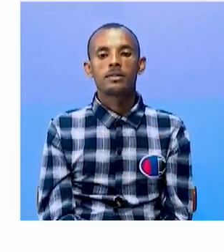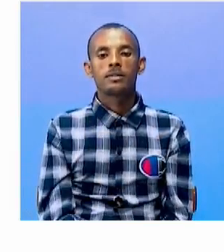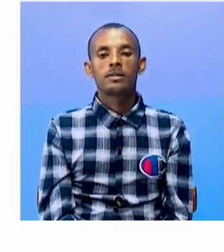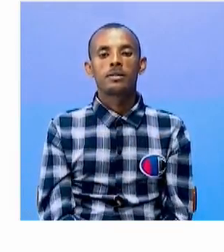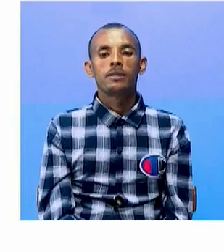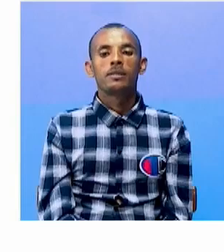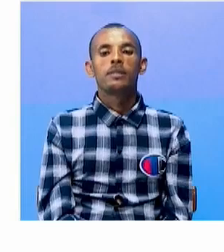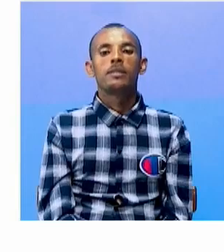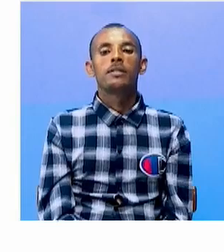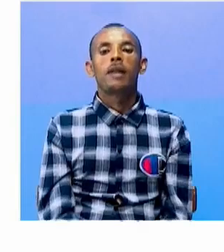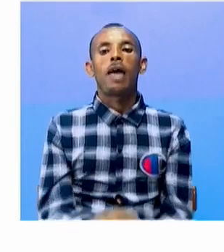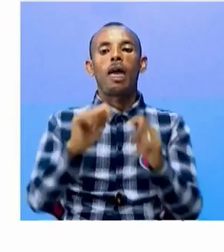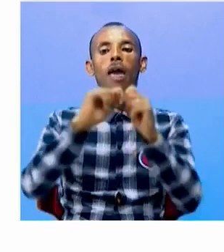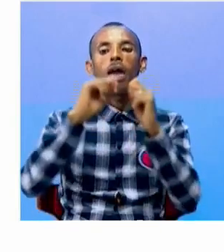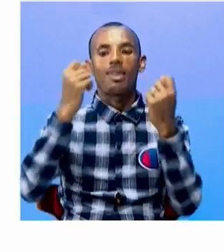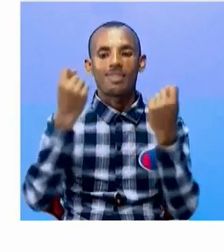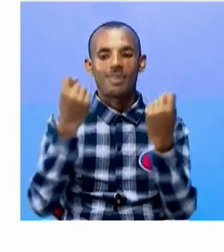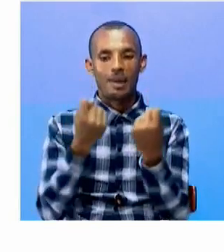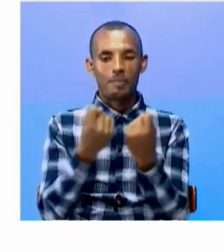a term